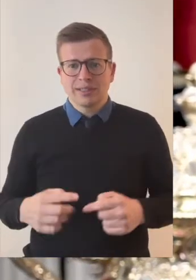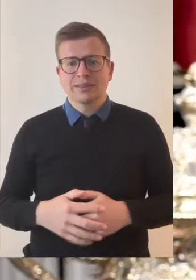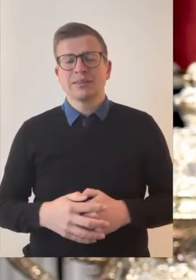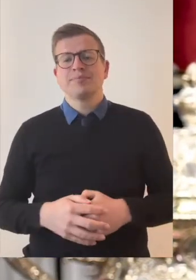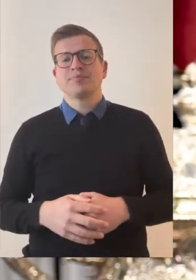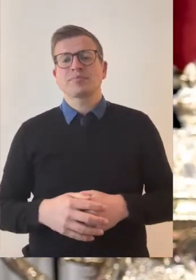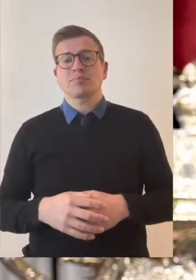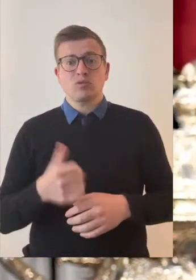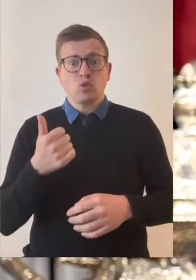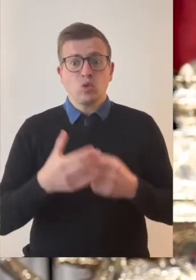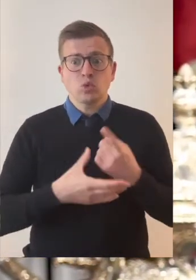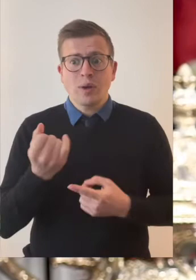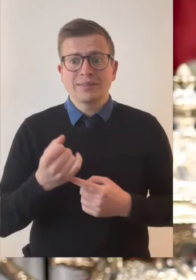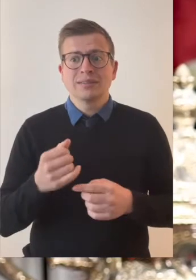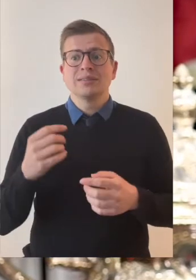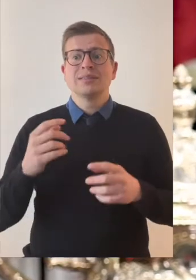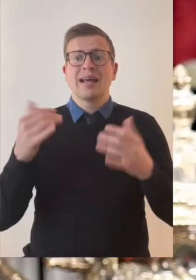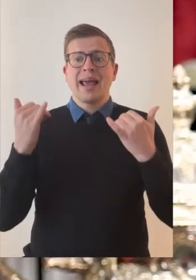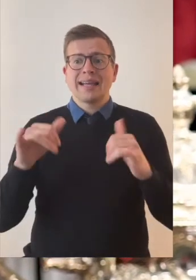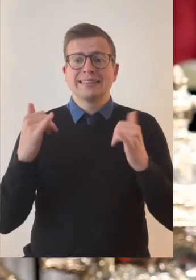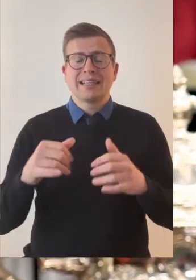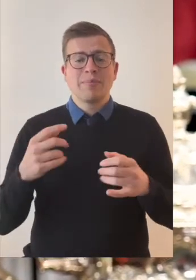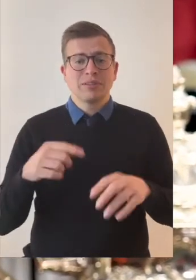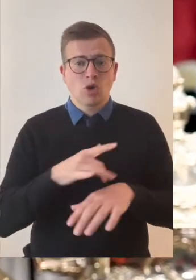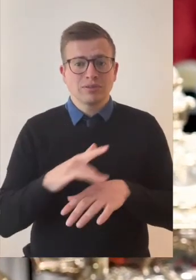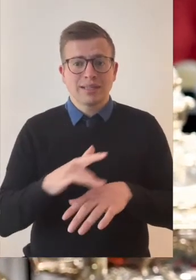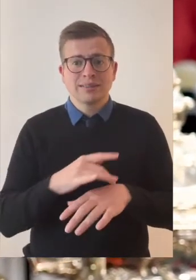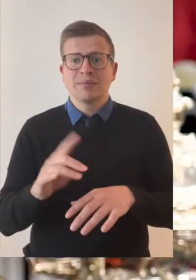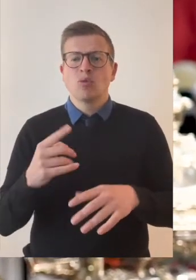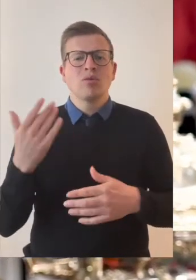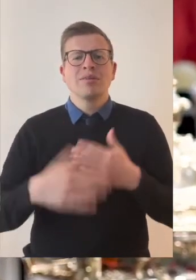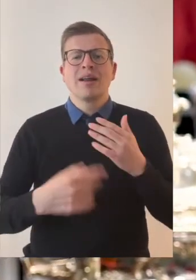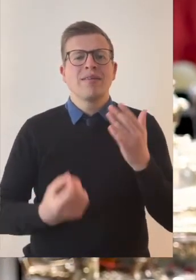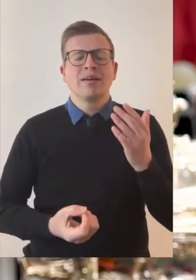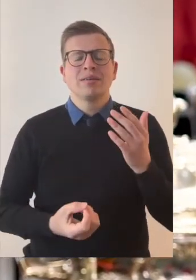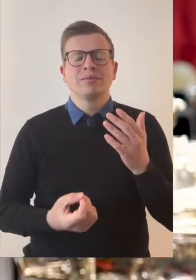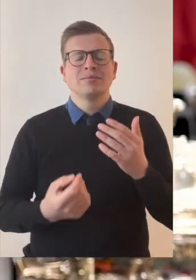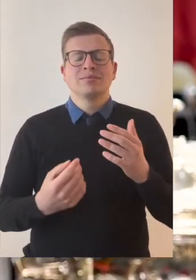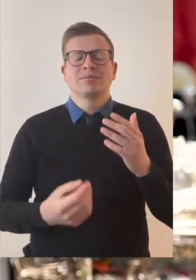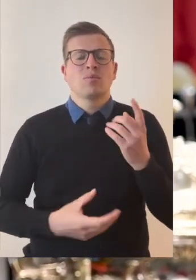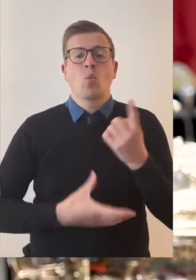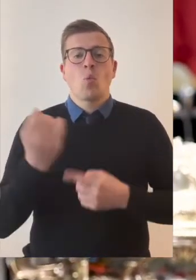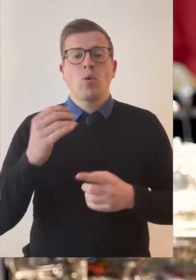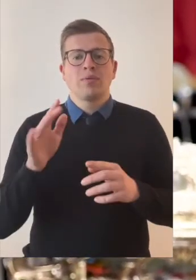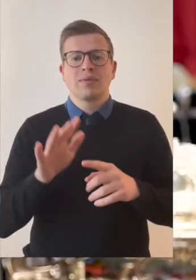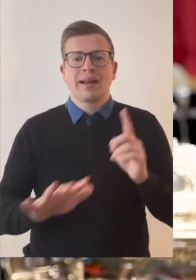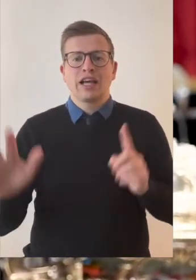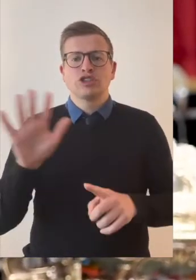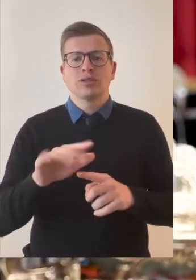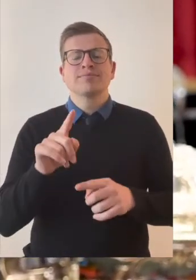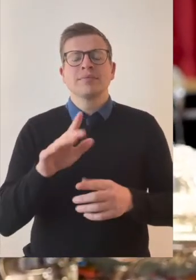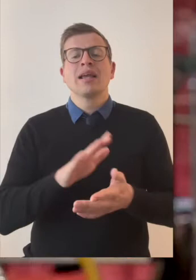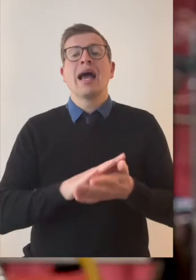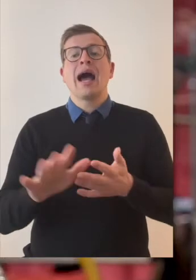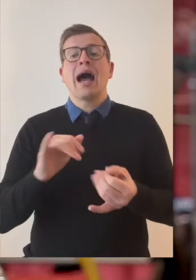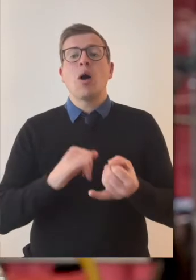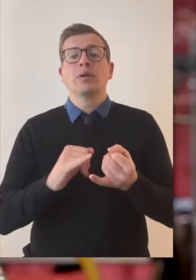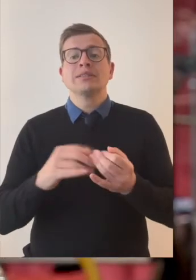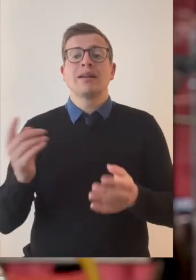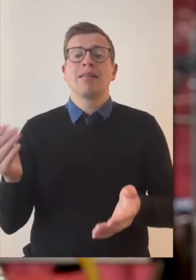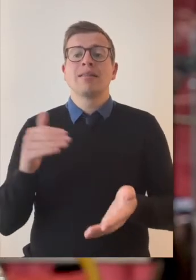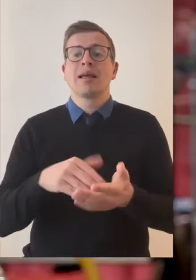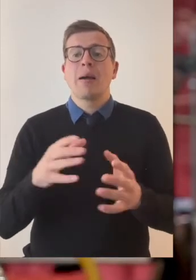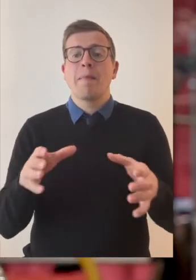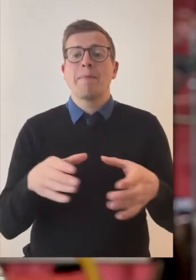Several Masters contests, which were good wins and entertainment contests, but I never won the National. Yeah,